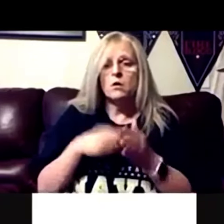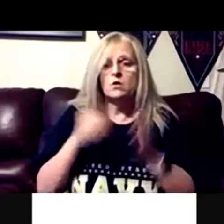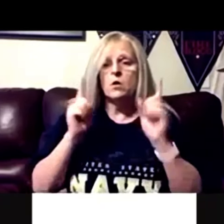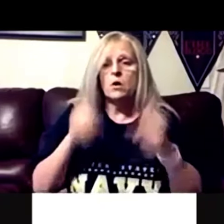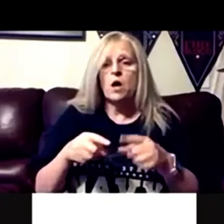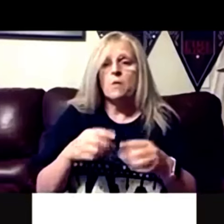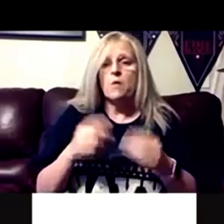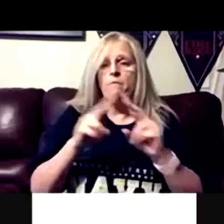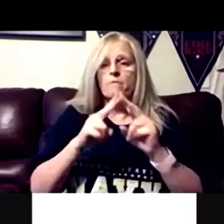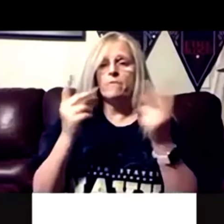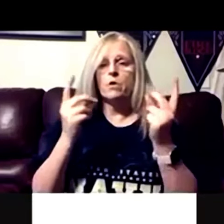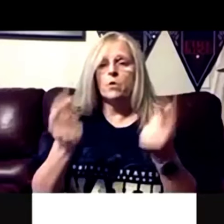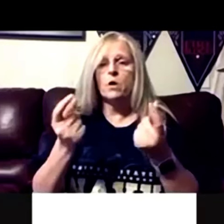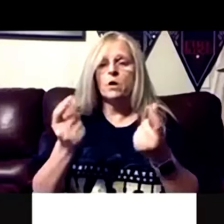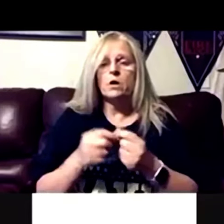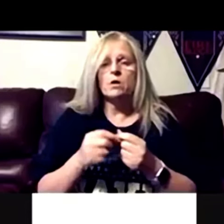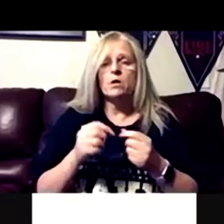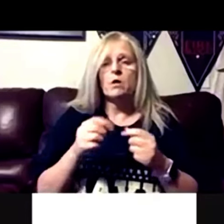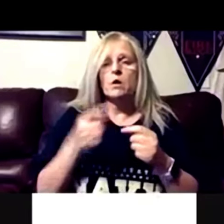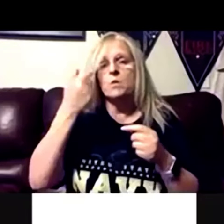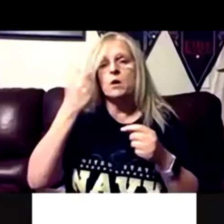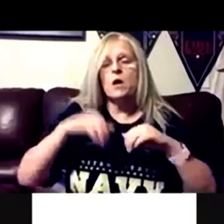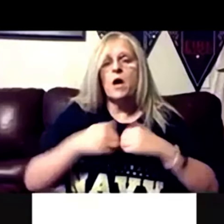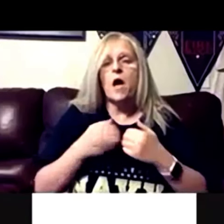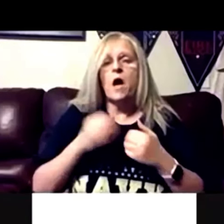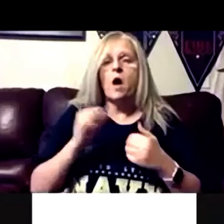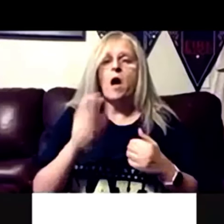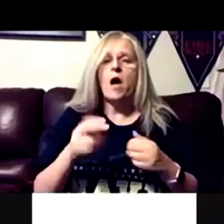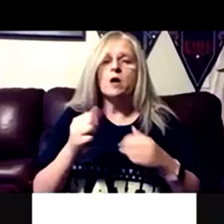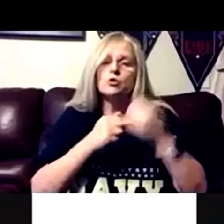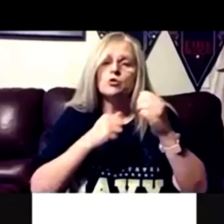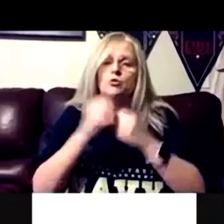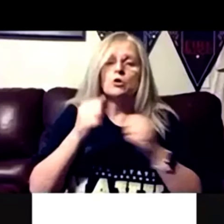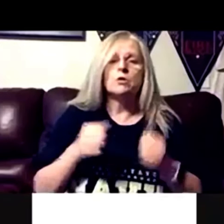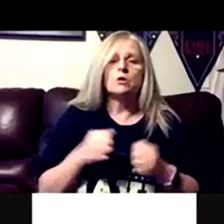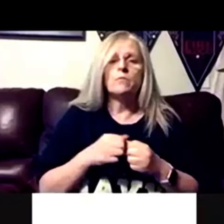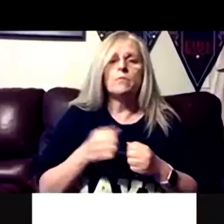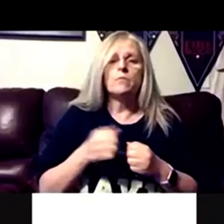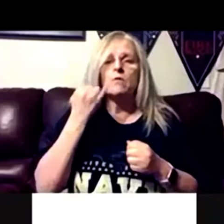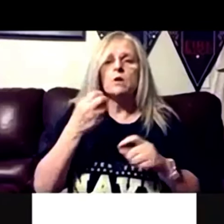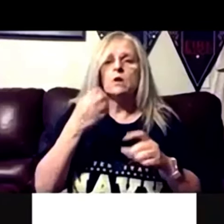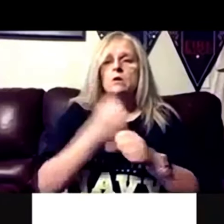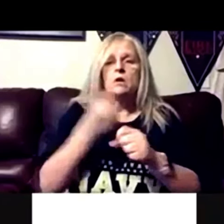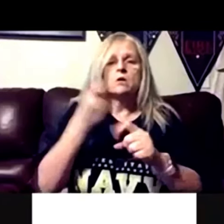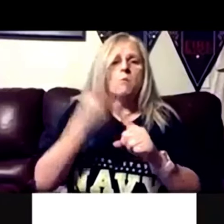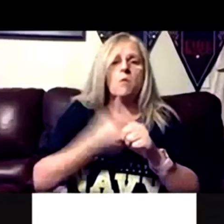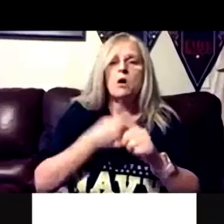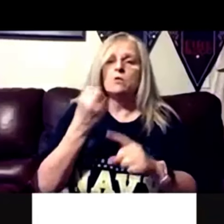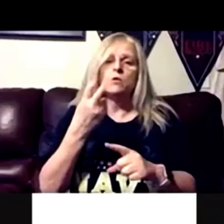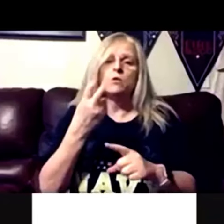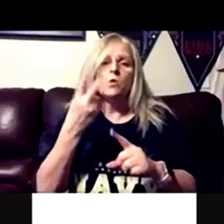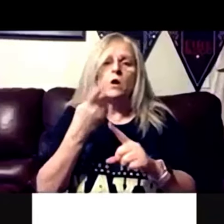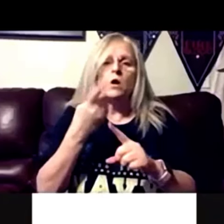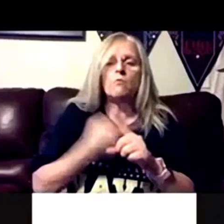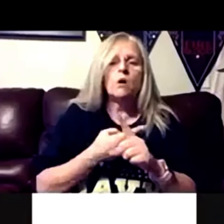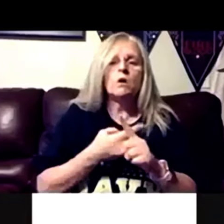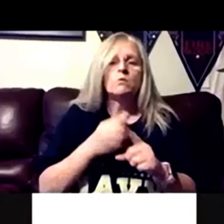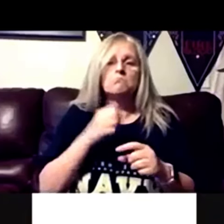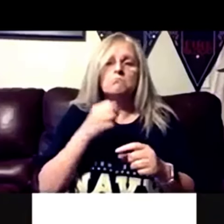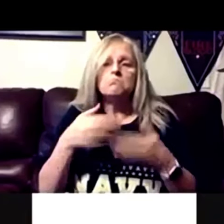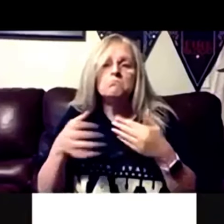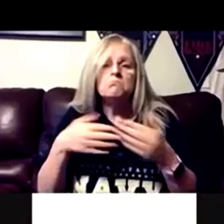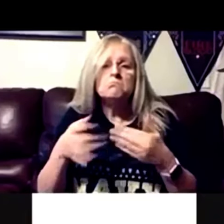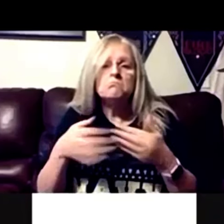very quickly because of how Ash has structured it. And whether it takes you a month or it takes you 12 months, does it really matter?